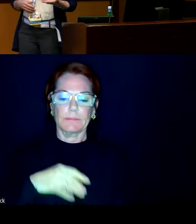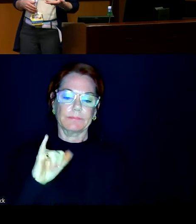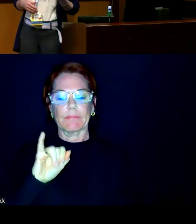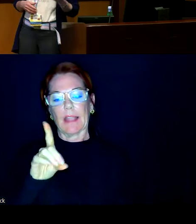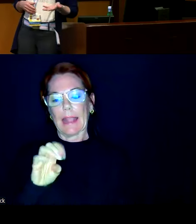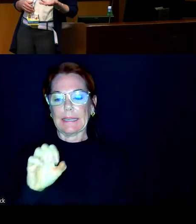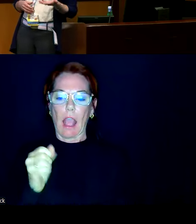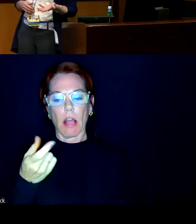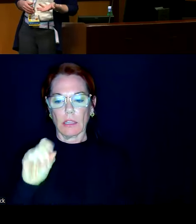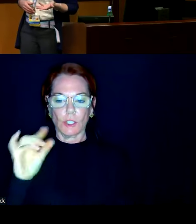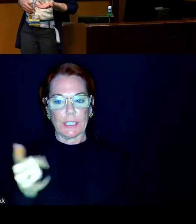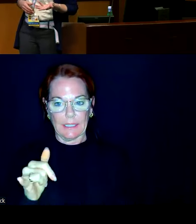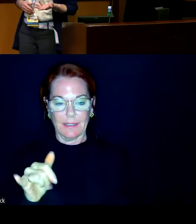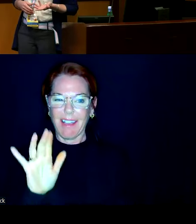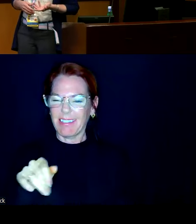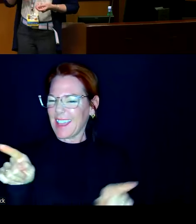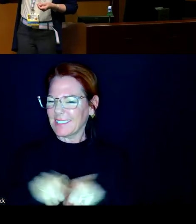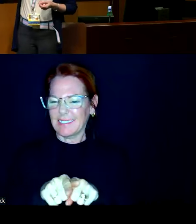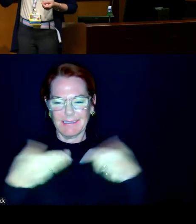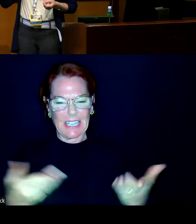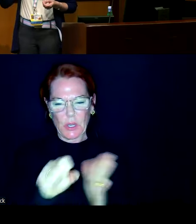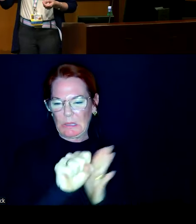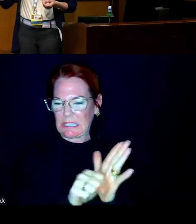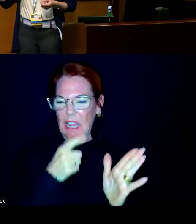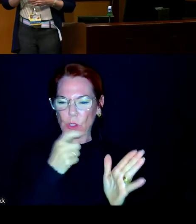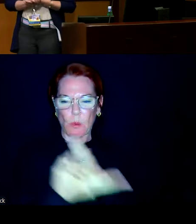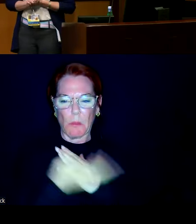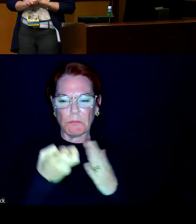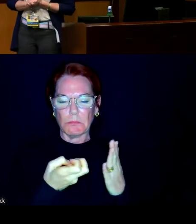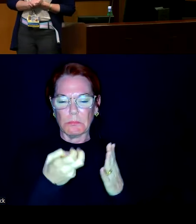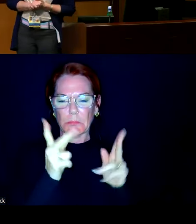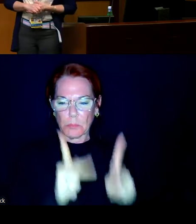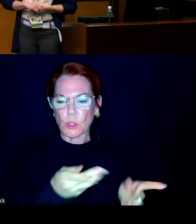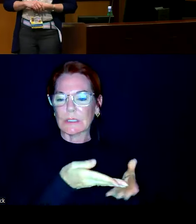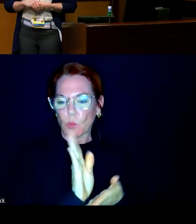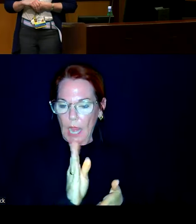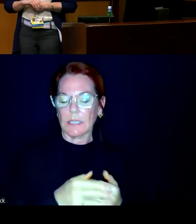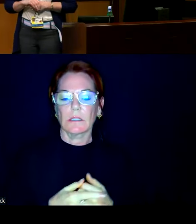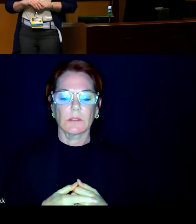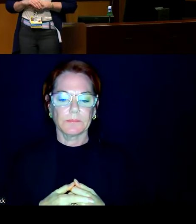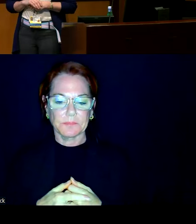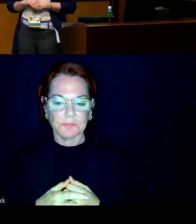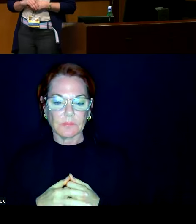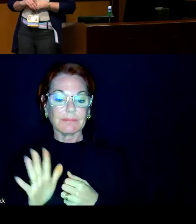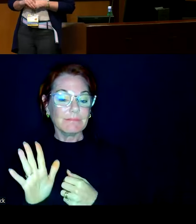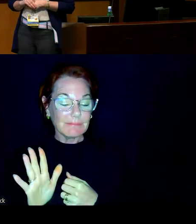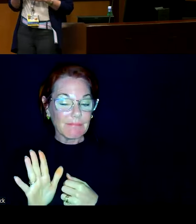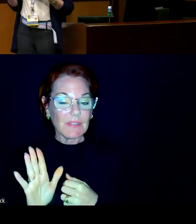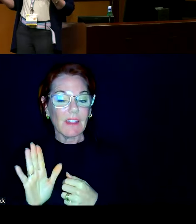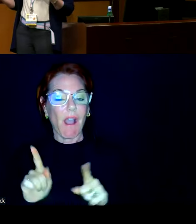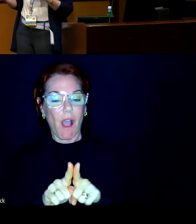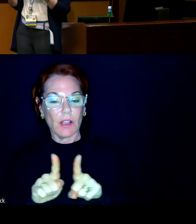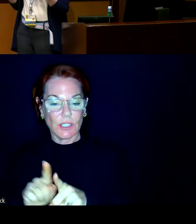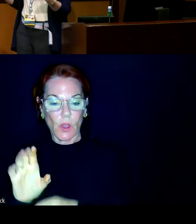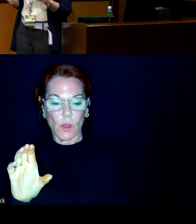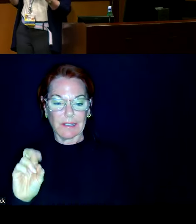used in the states that are taking away rights from our folks, compared to, I think, cautious or conservative individuals. To put